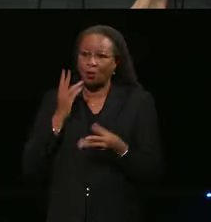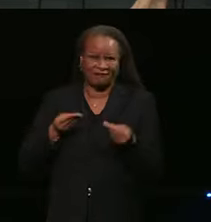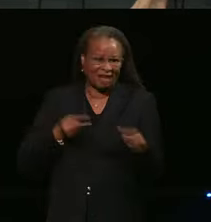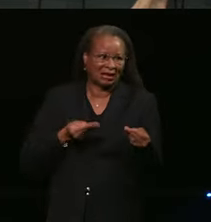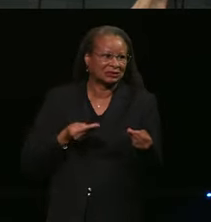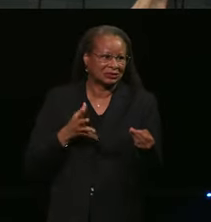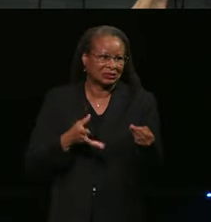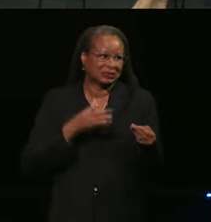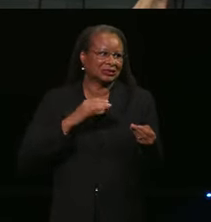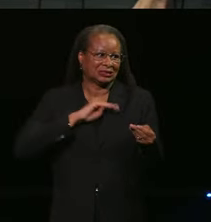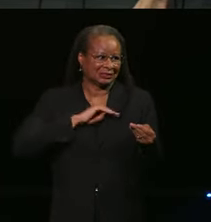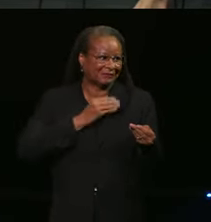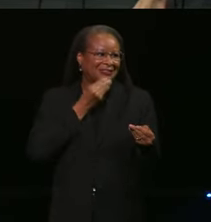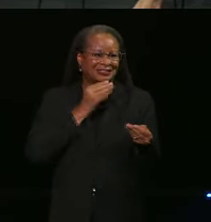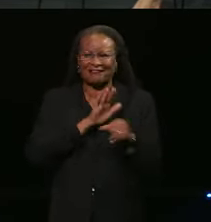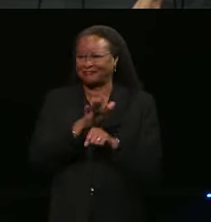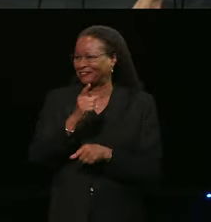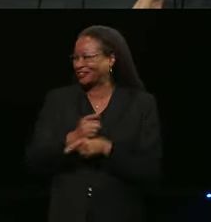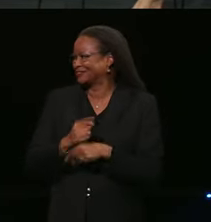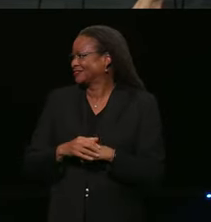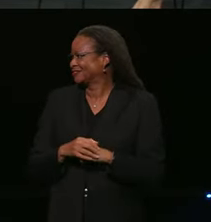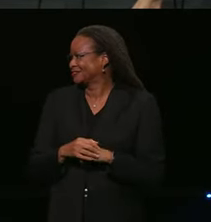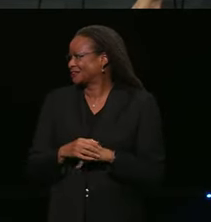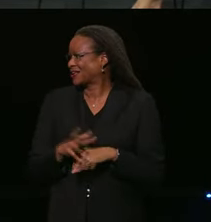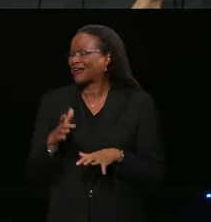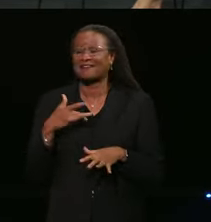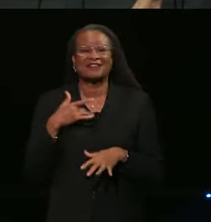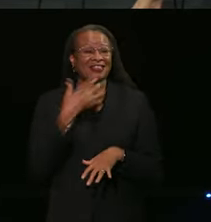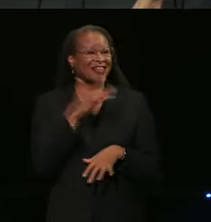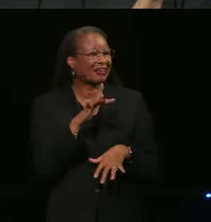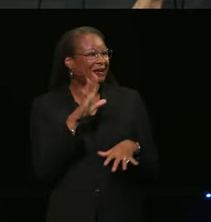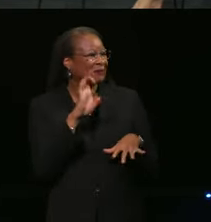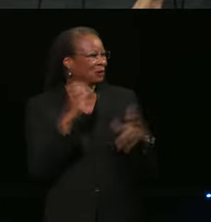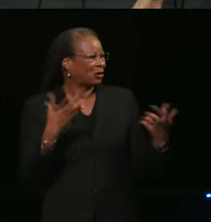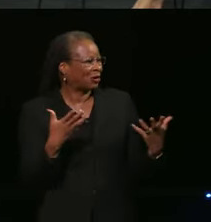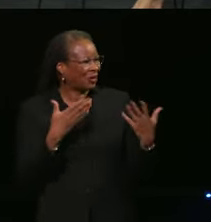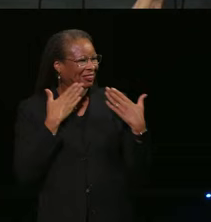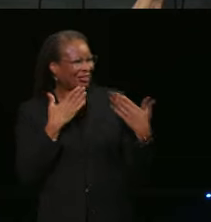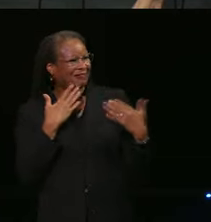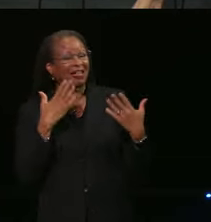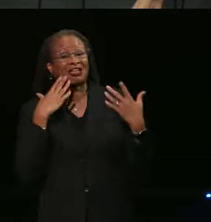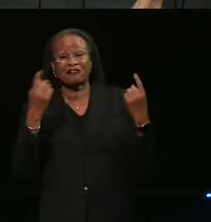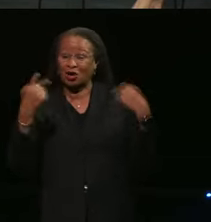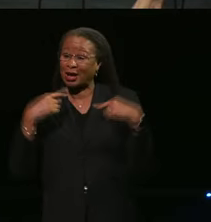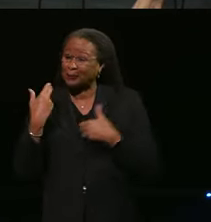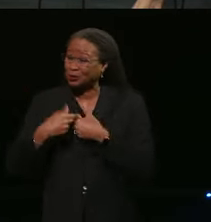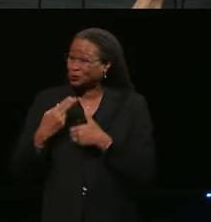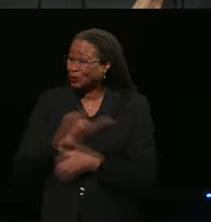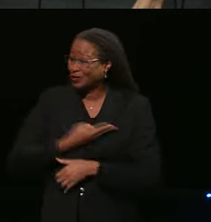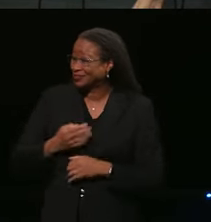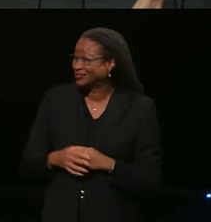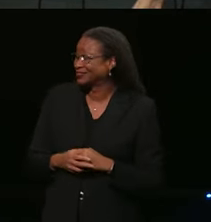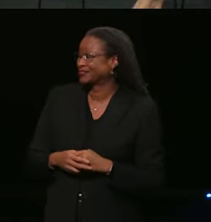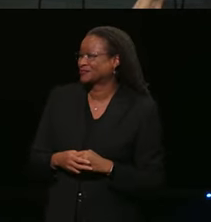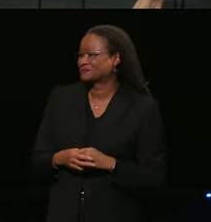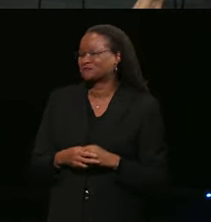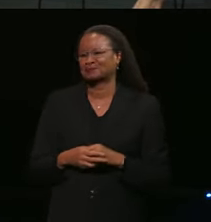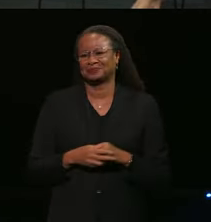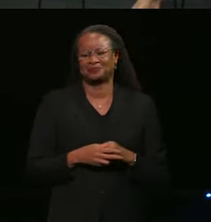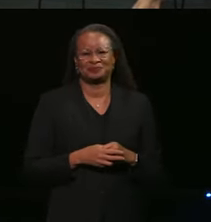Yes. Oh, I feel so lucky being here. Yes, thank you for coming and joining. Thank you.